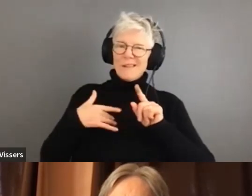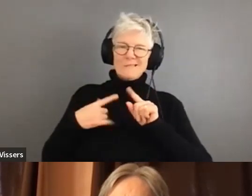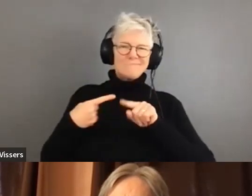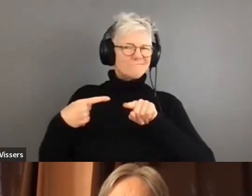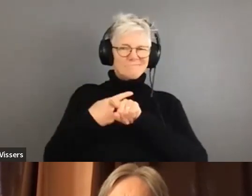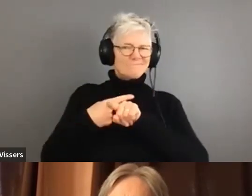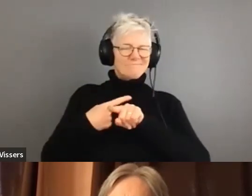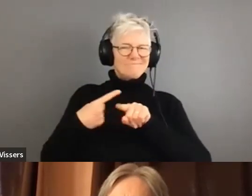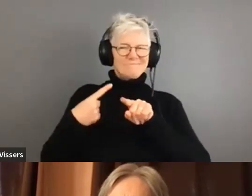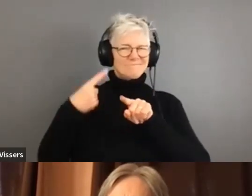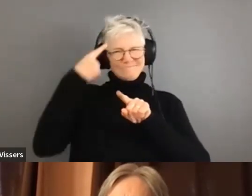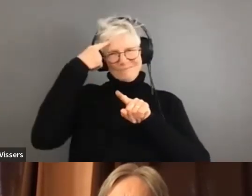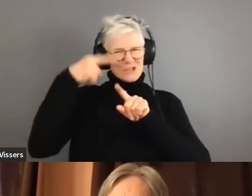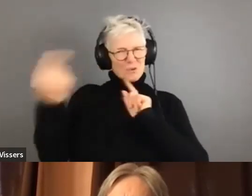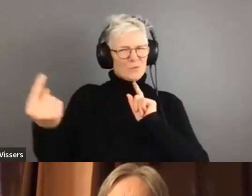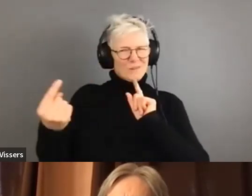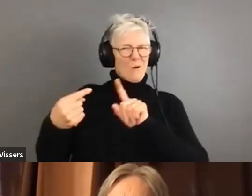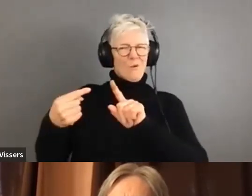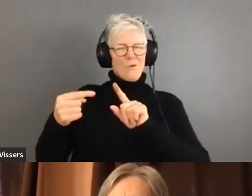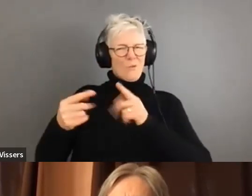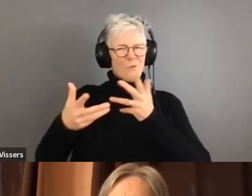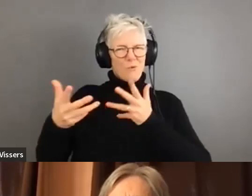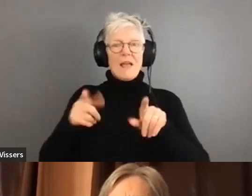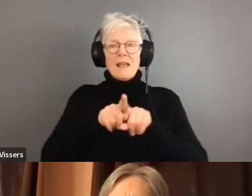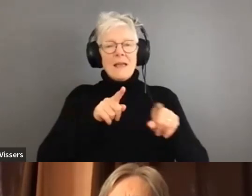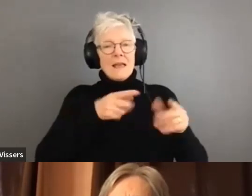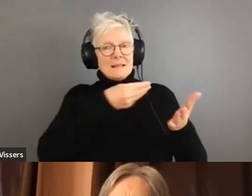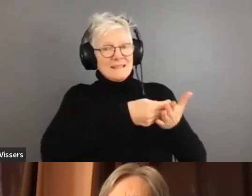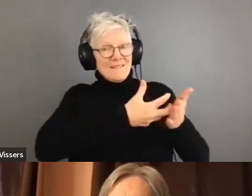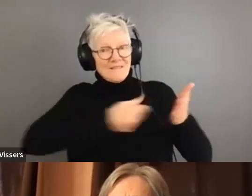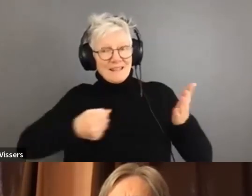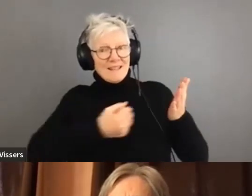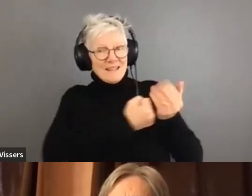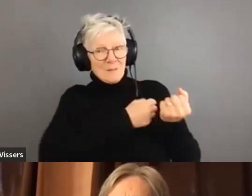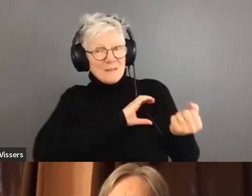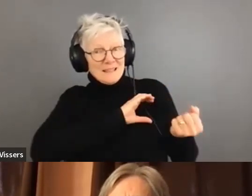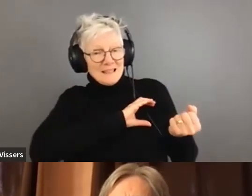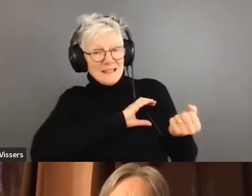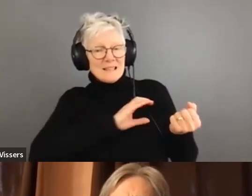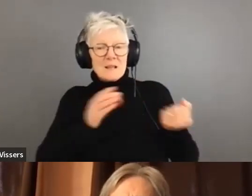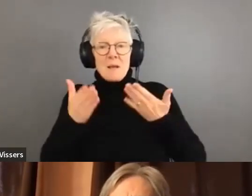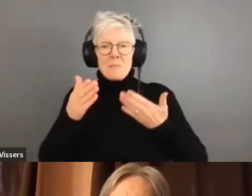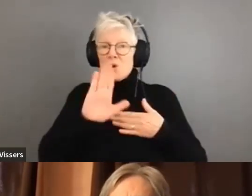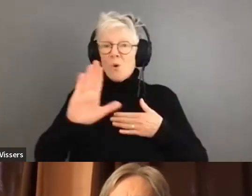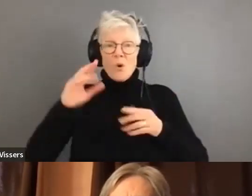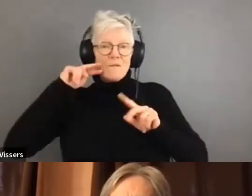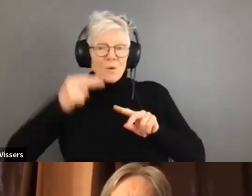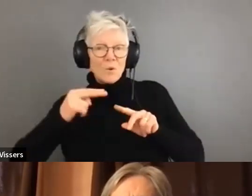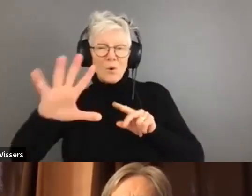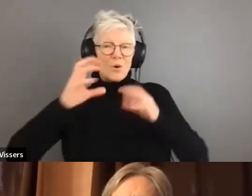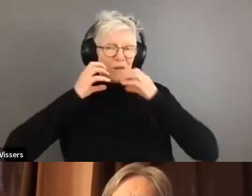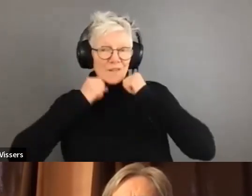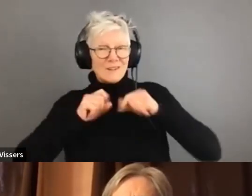like defunding. Yeah. Talking about something that you don't necessarily believe, or that you believe passionately in and